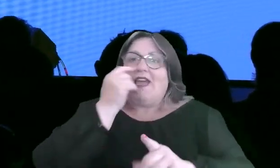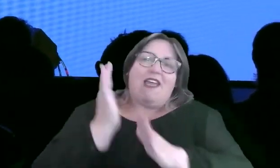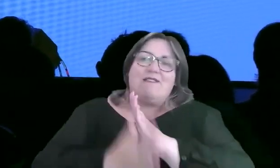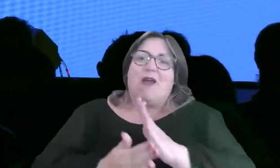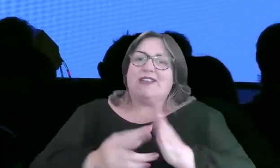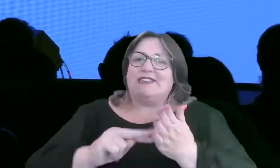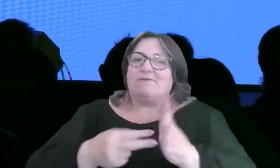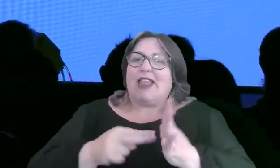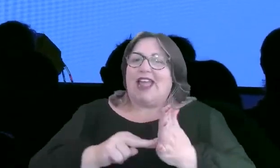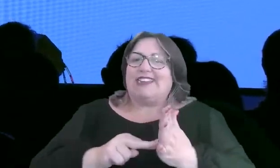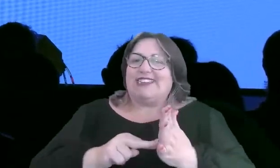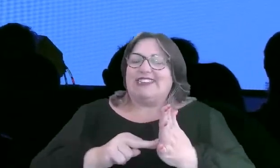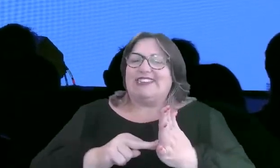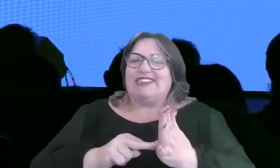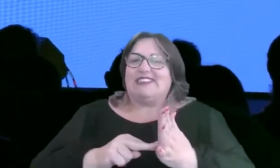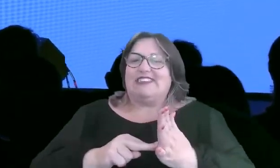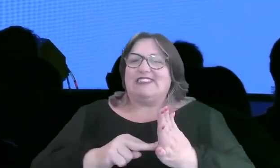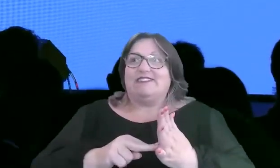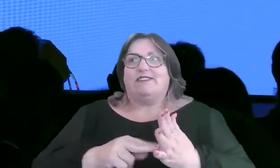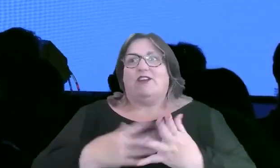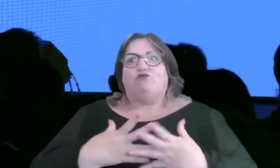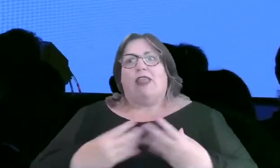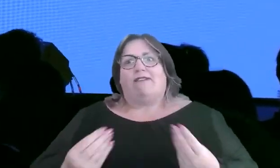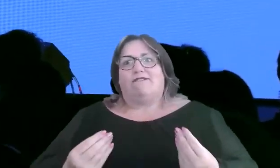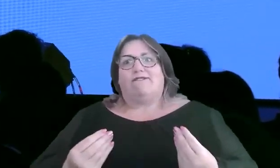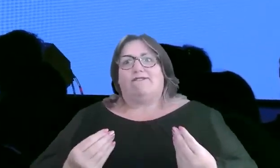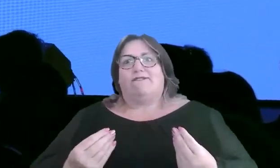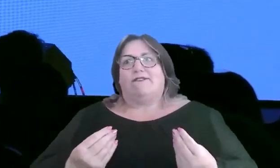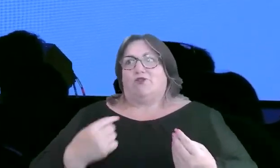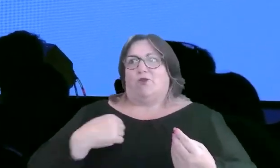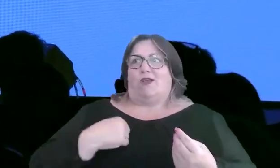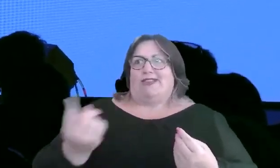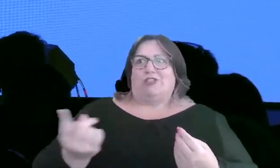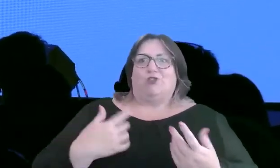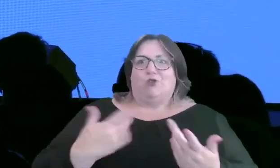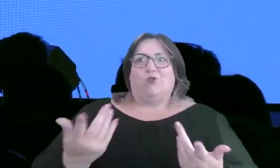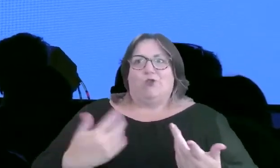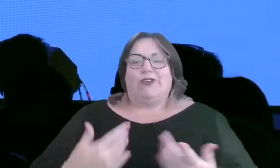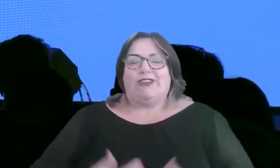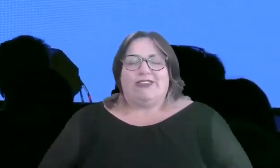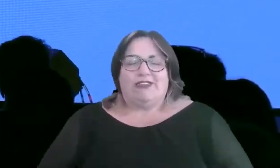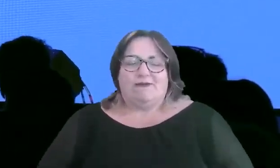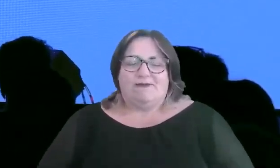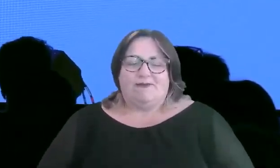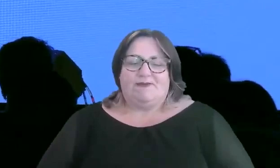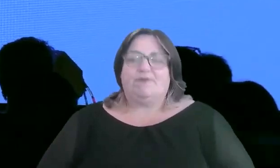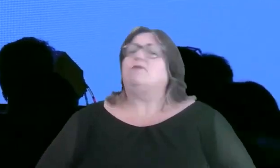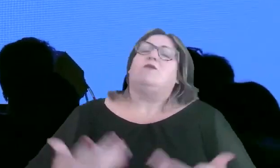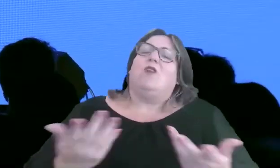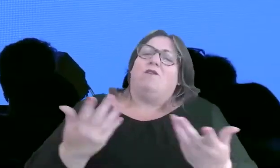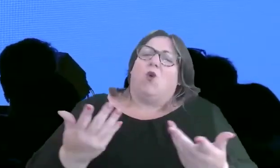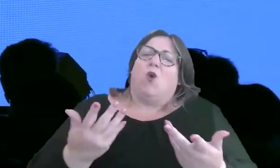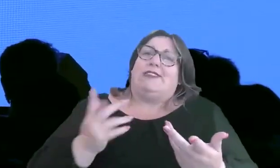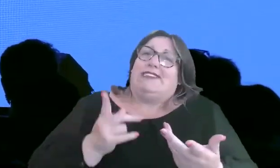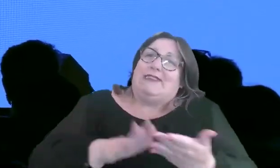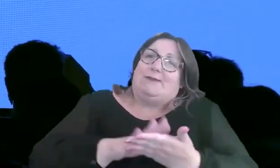room and beyond, both in AI and growth, frankly, in any business that is seeking to grow. And of course, it's money saved for